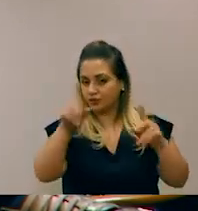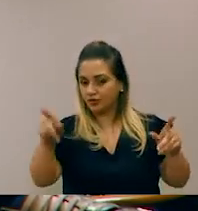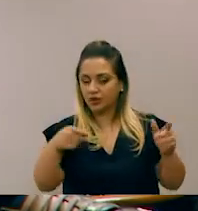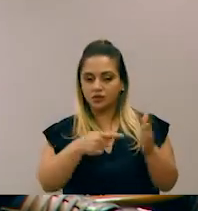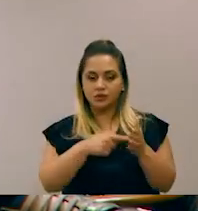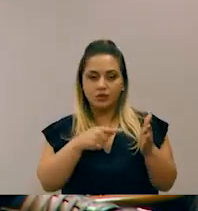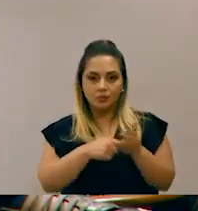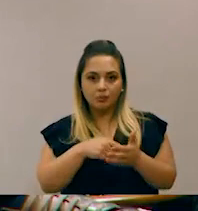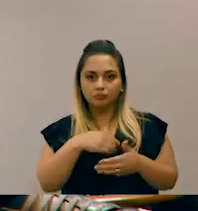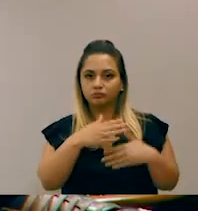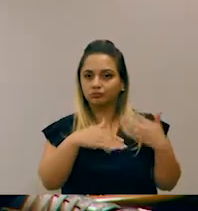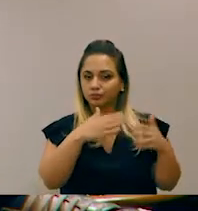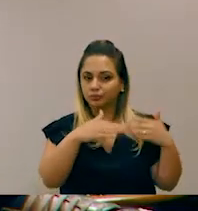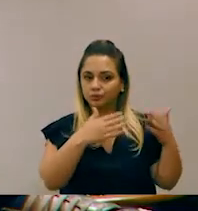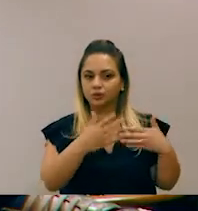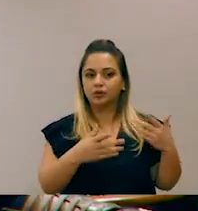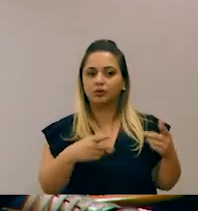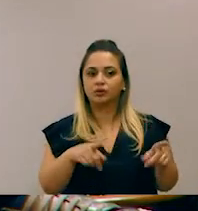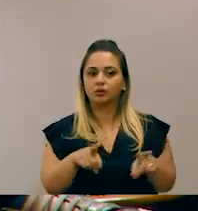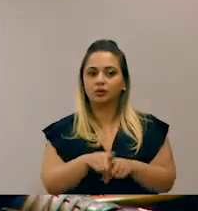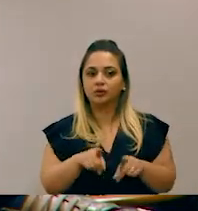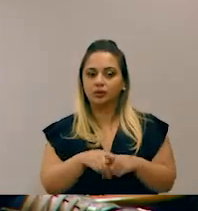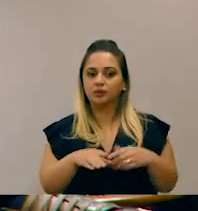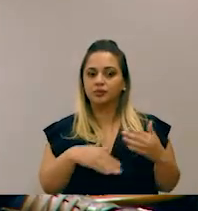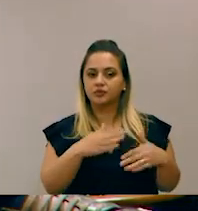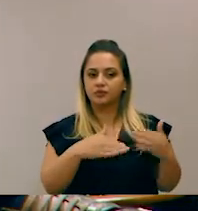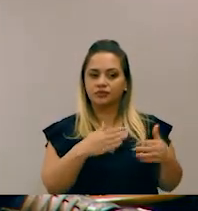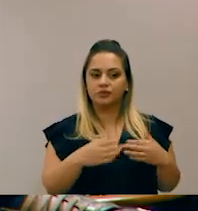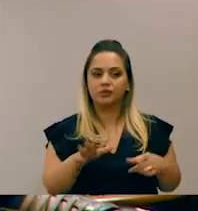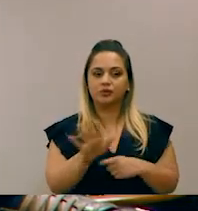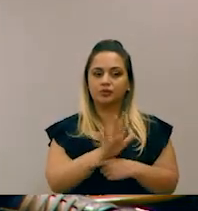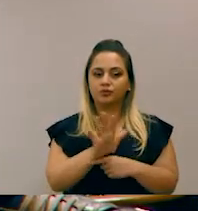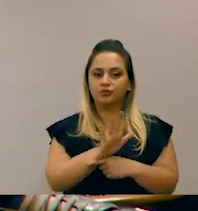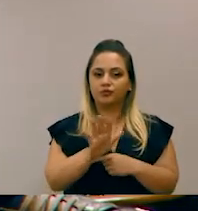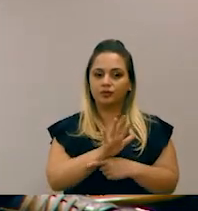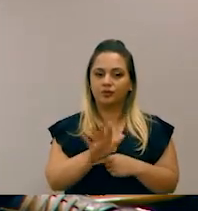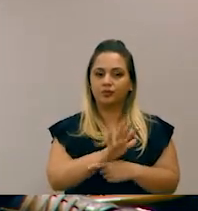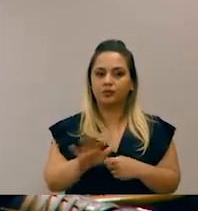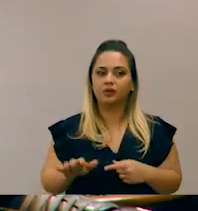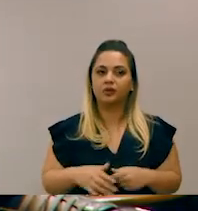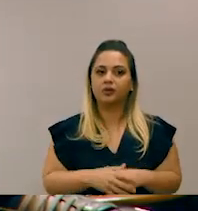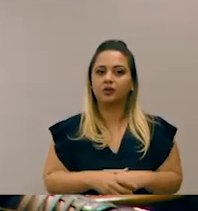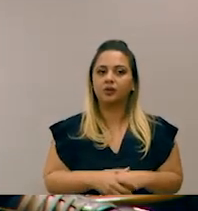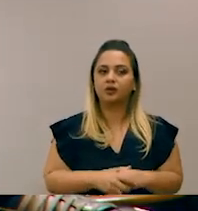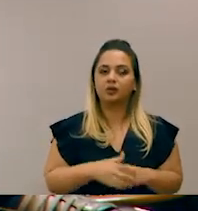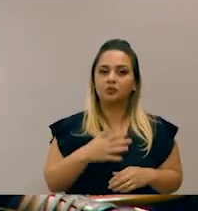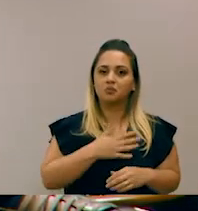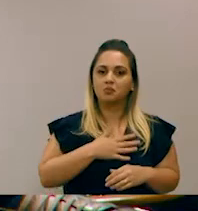the production chain and also the development of the movie.